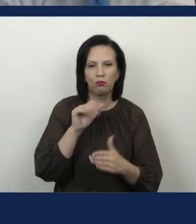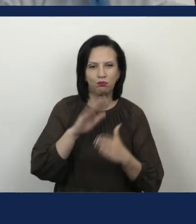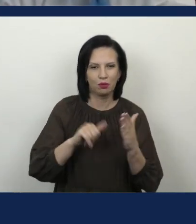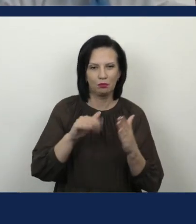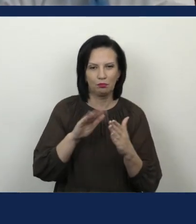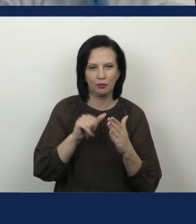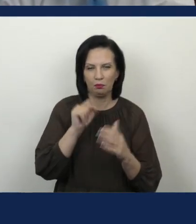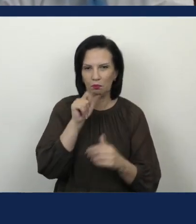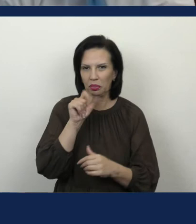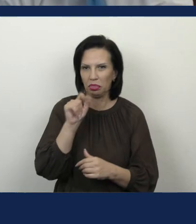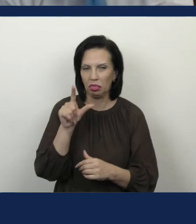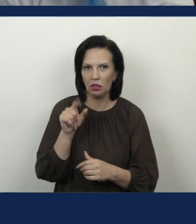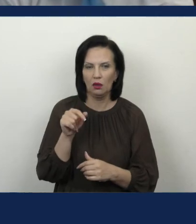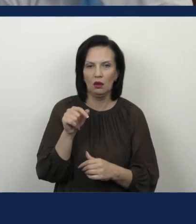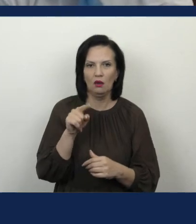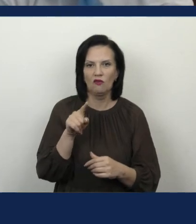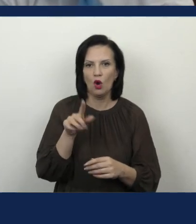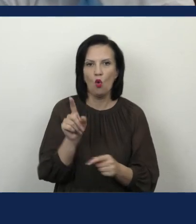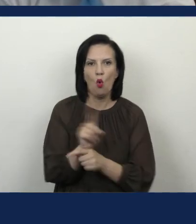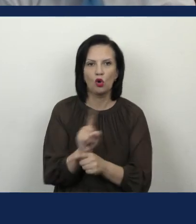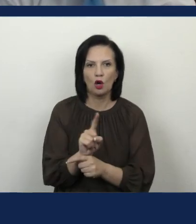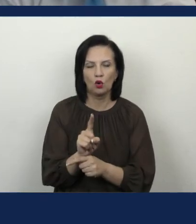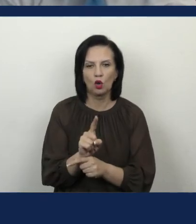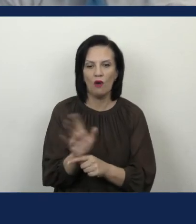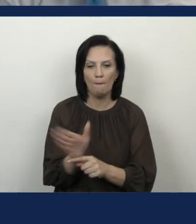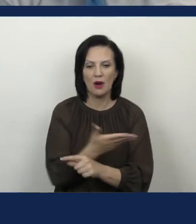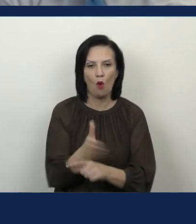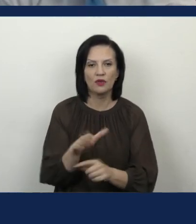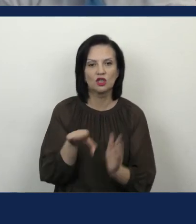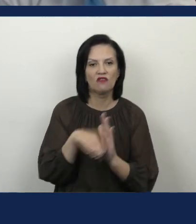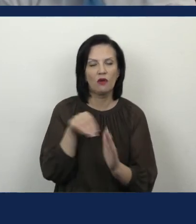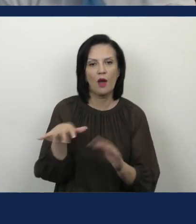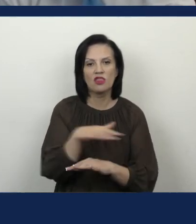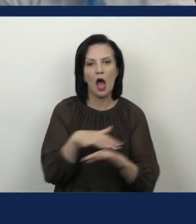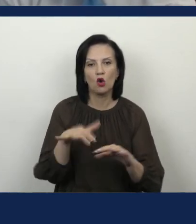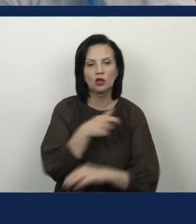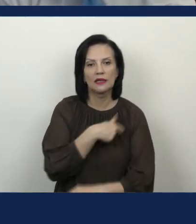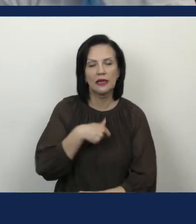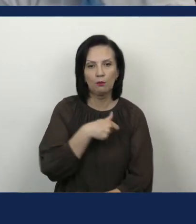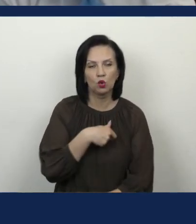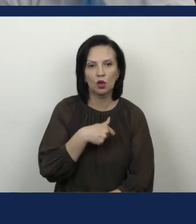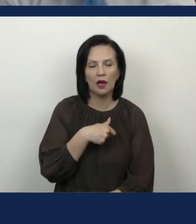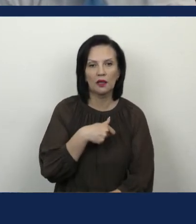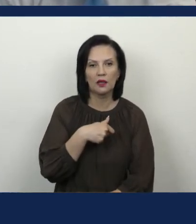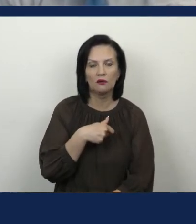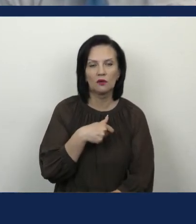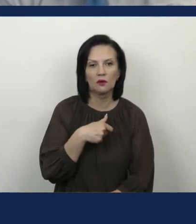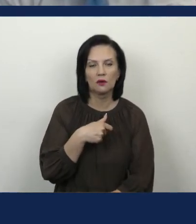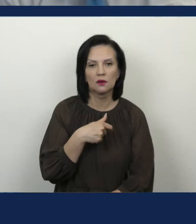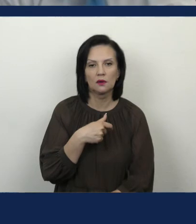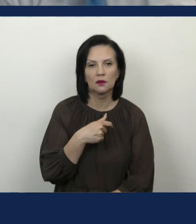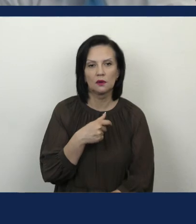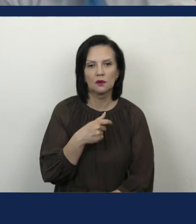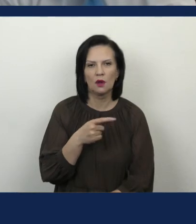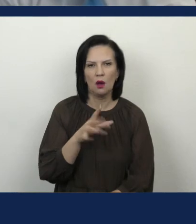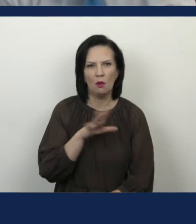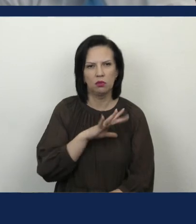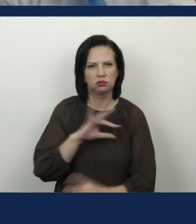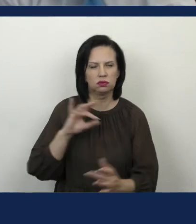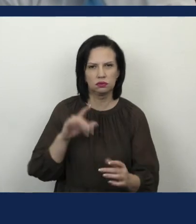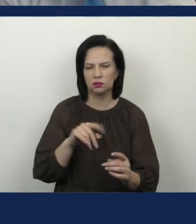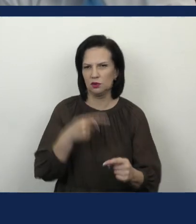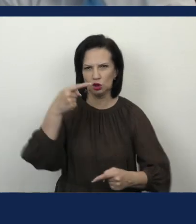has shown, legislative gaps as relates the regulation of the interim elections of the